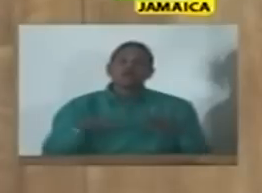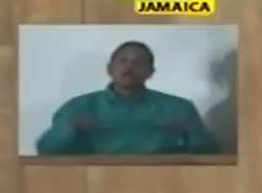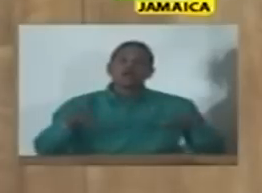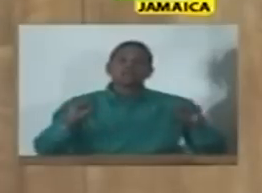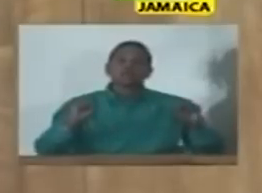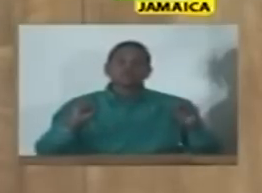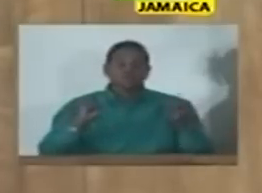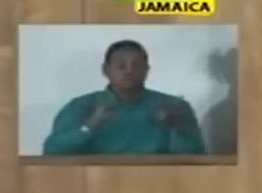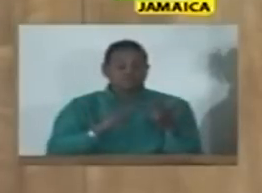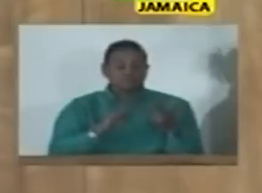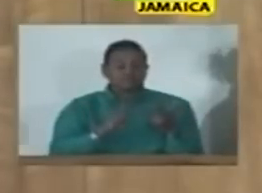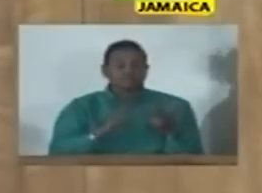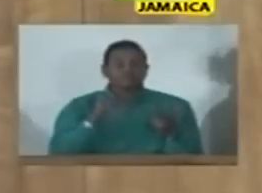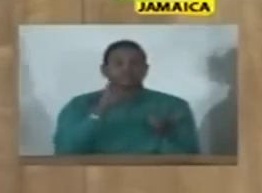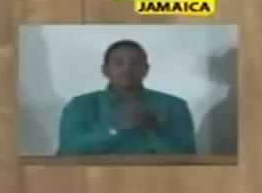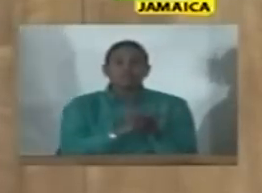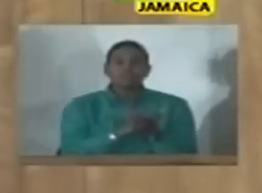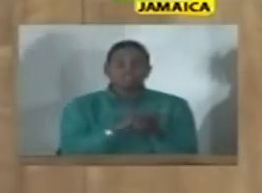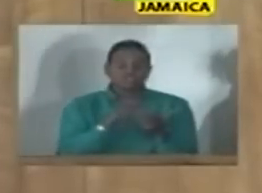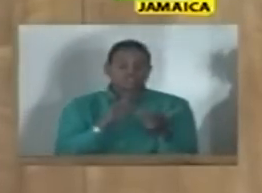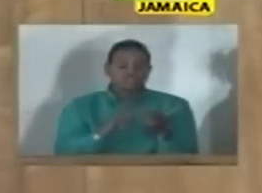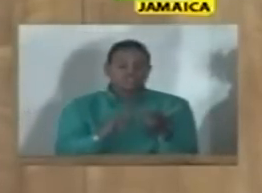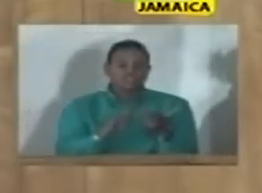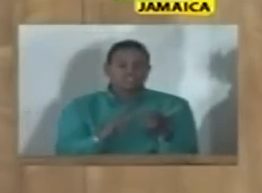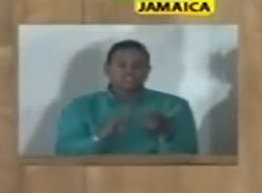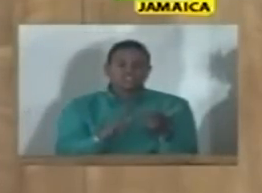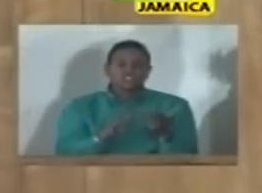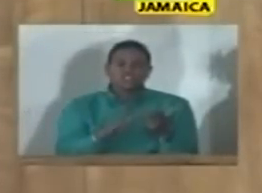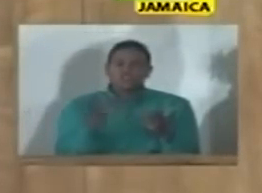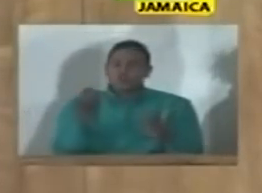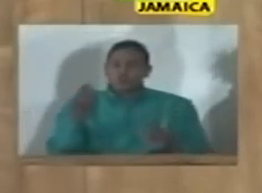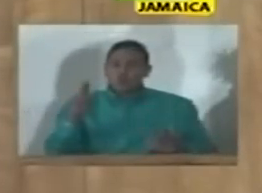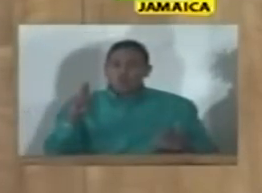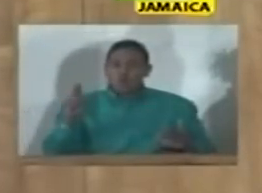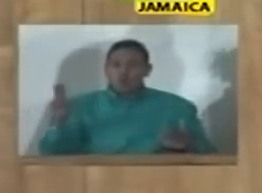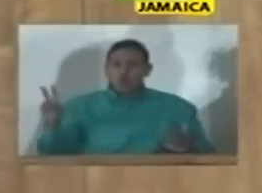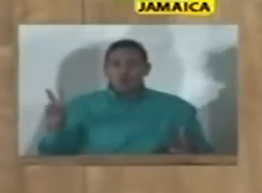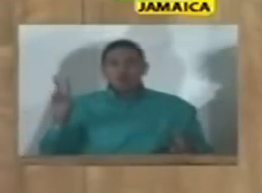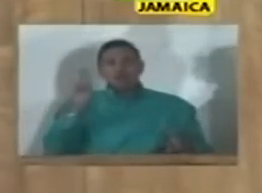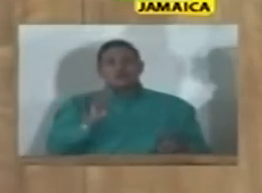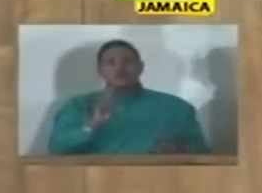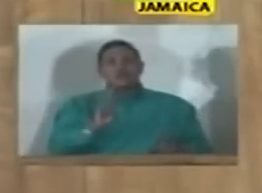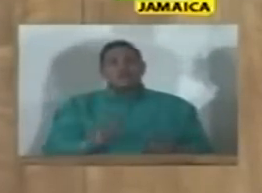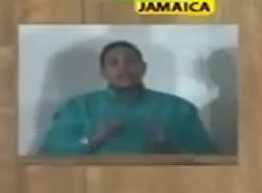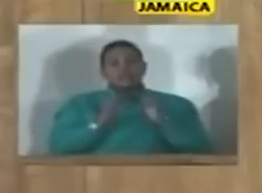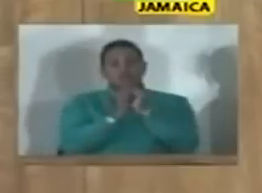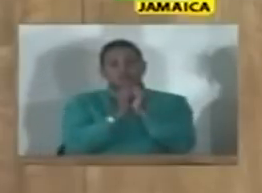adoption, marriage, or cohabitation,